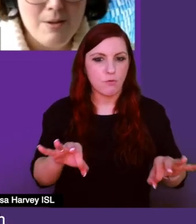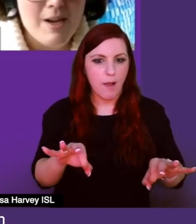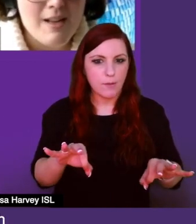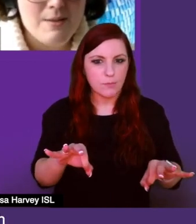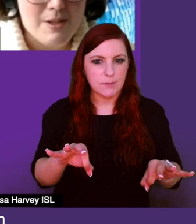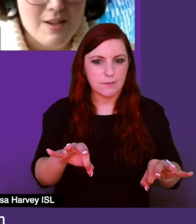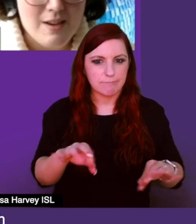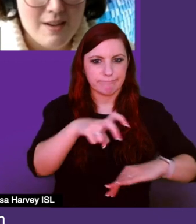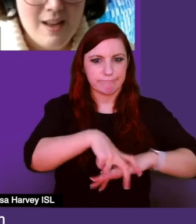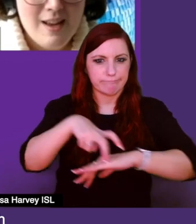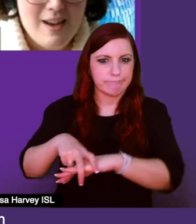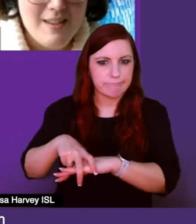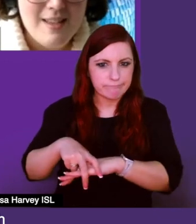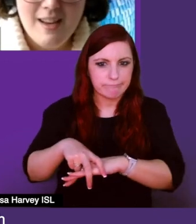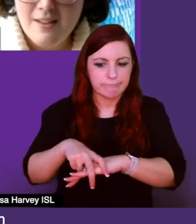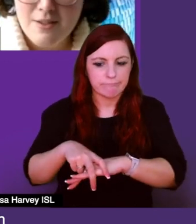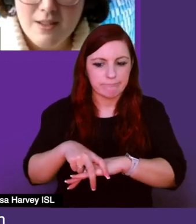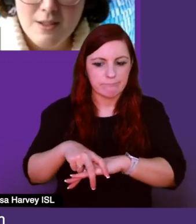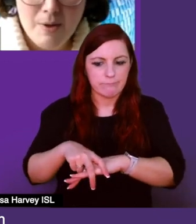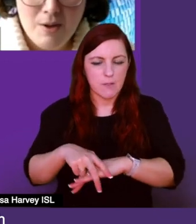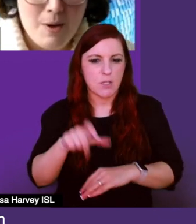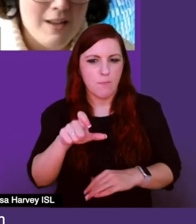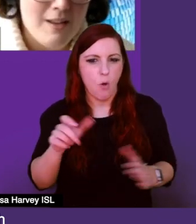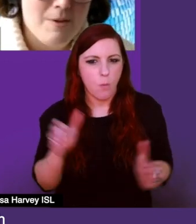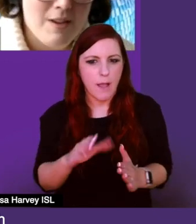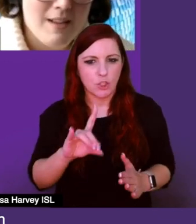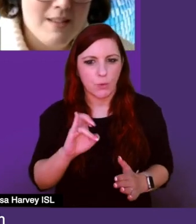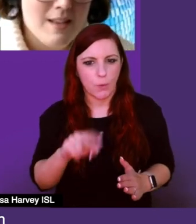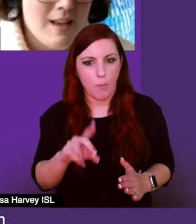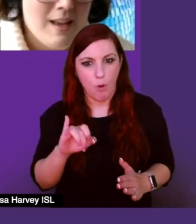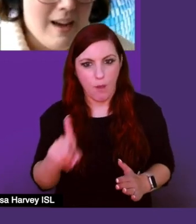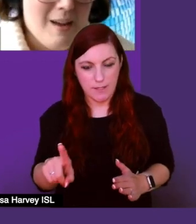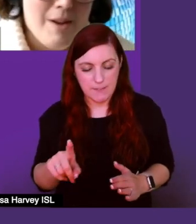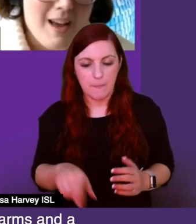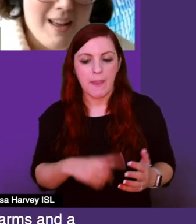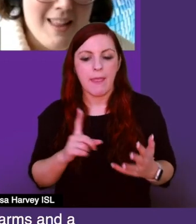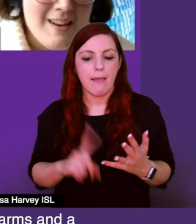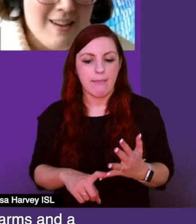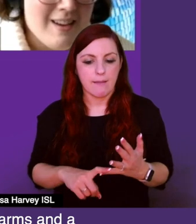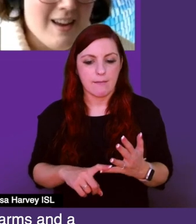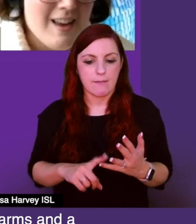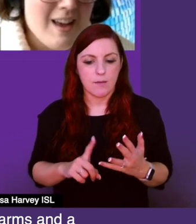Now robots, which are sitting. Those are the small white humanoids.